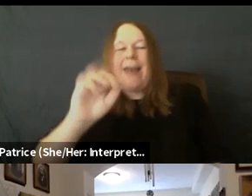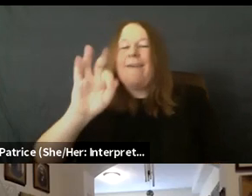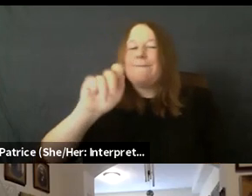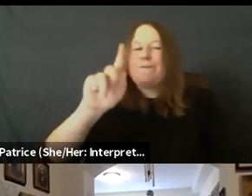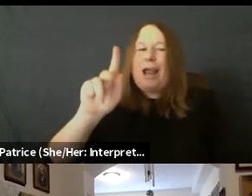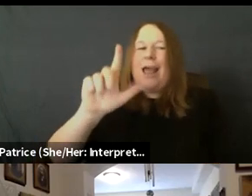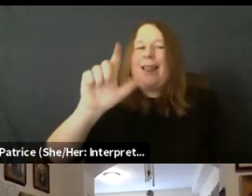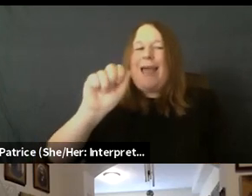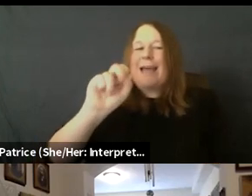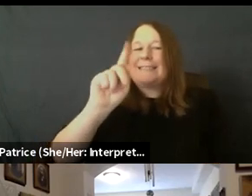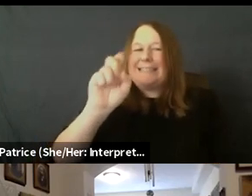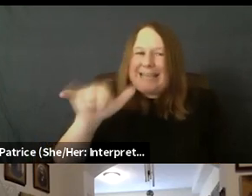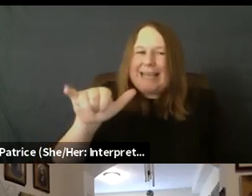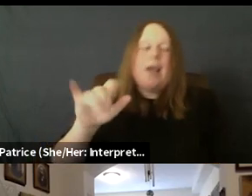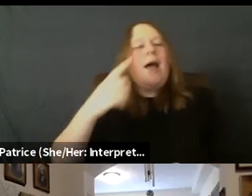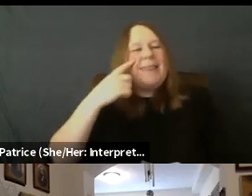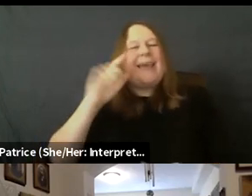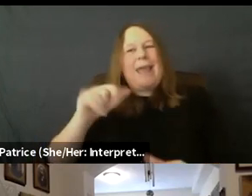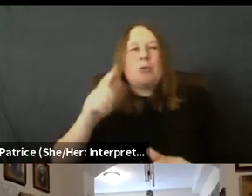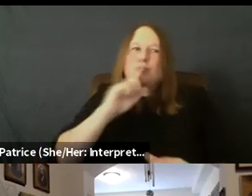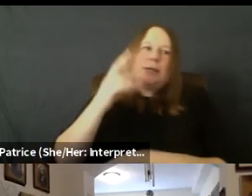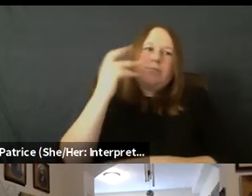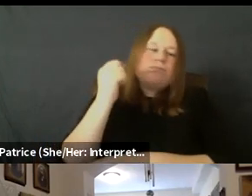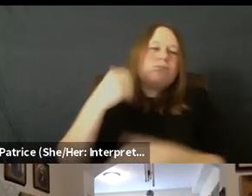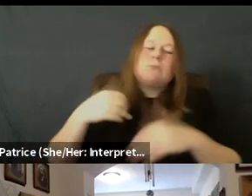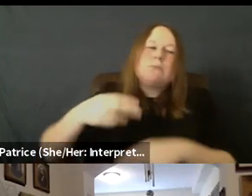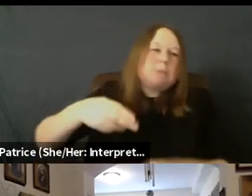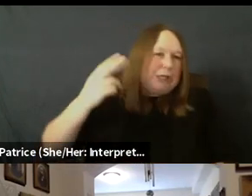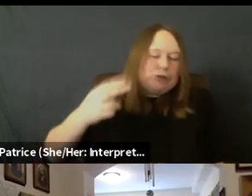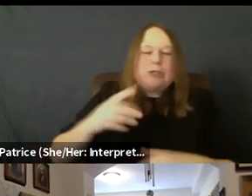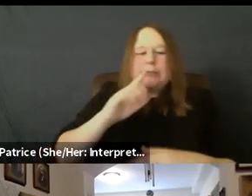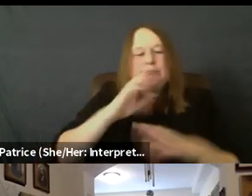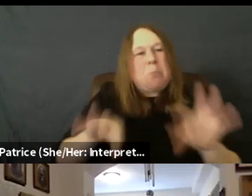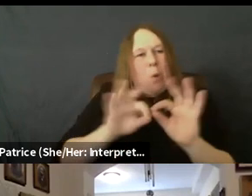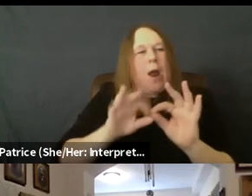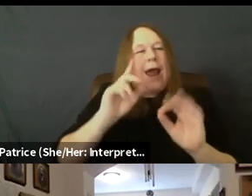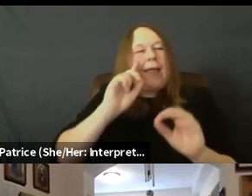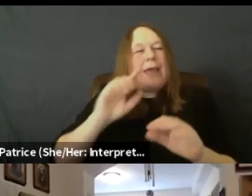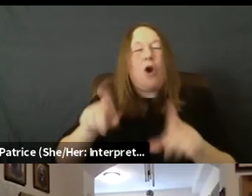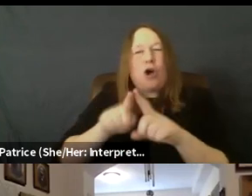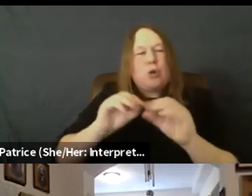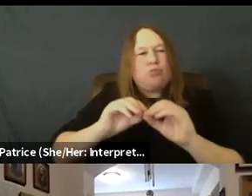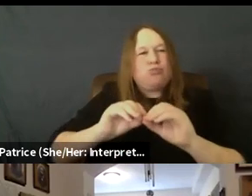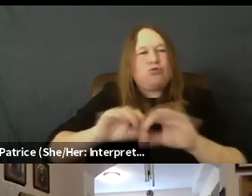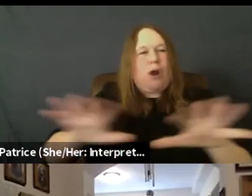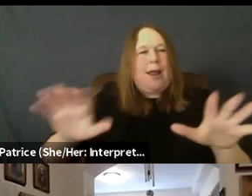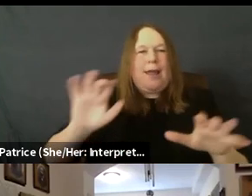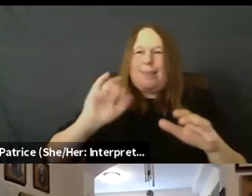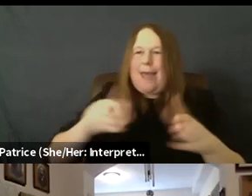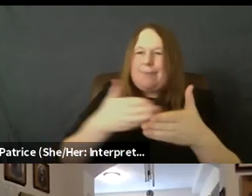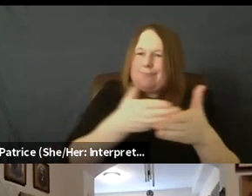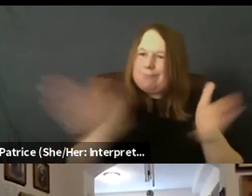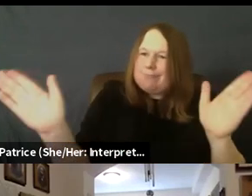doing. That was, I think, quite monumental in really, I think, also broadening the disability